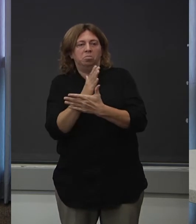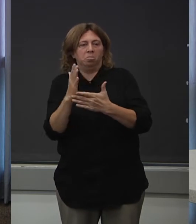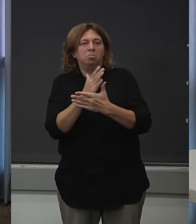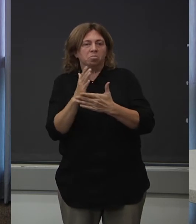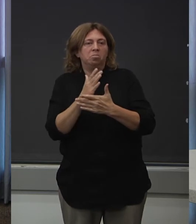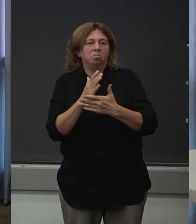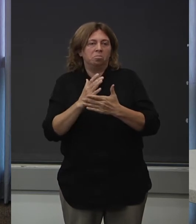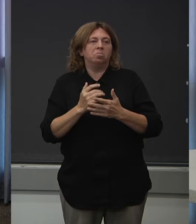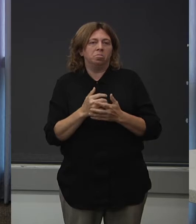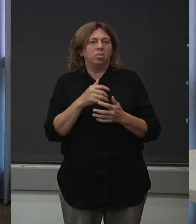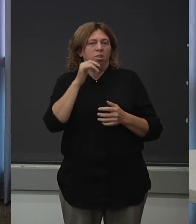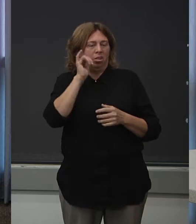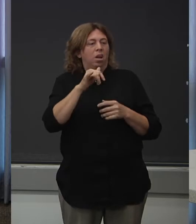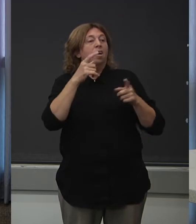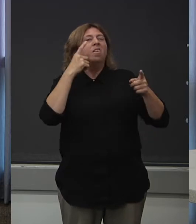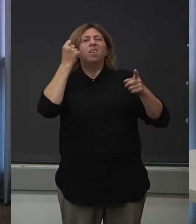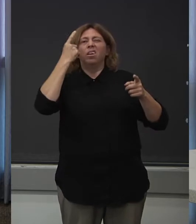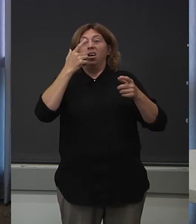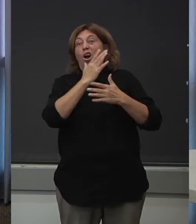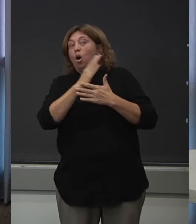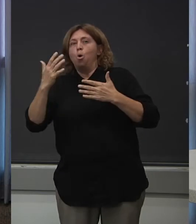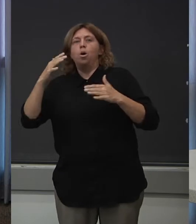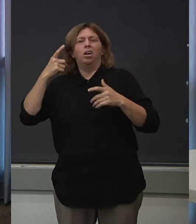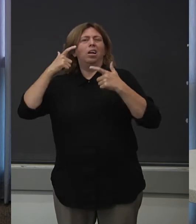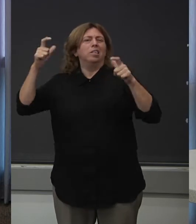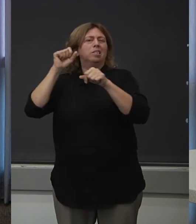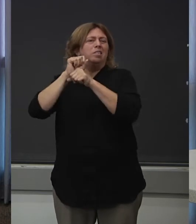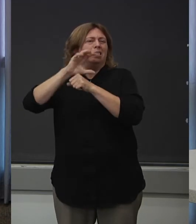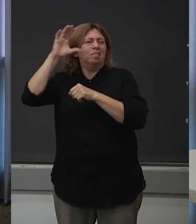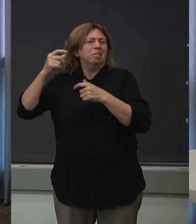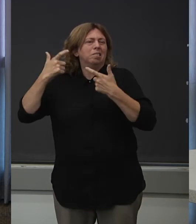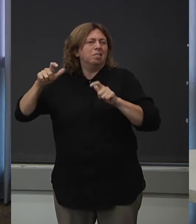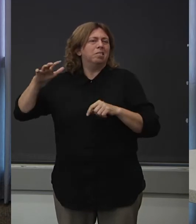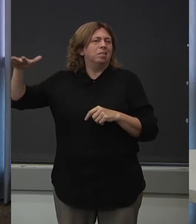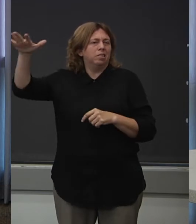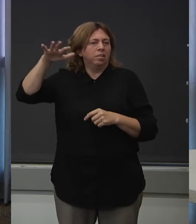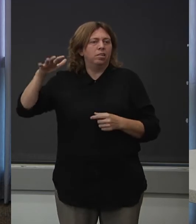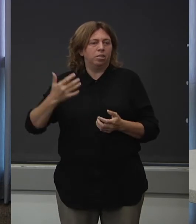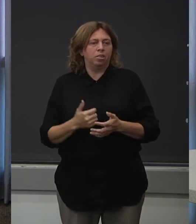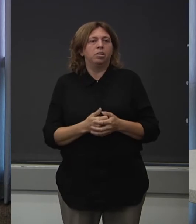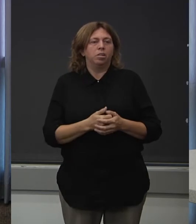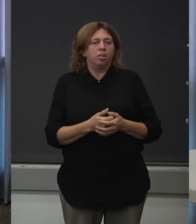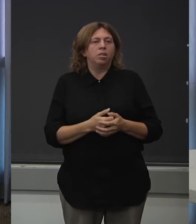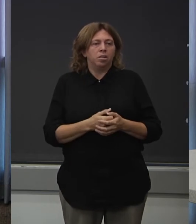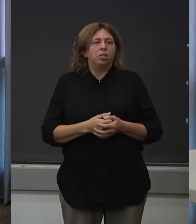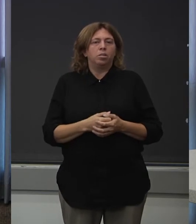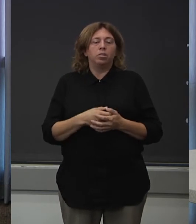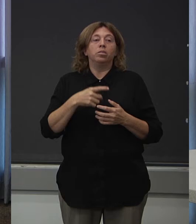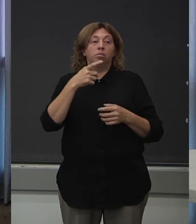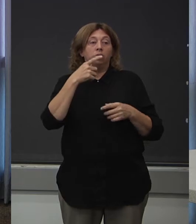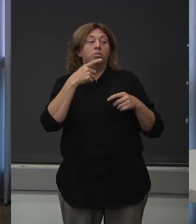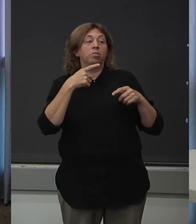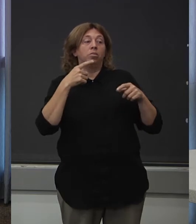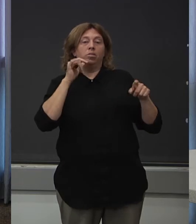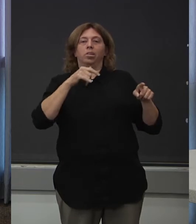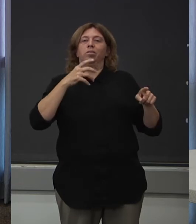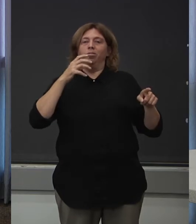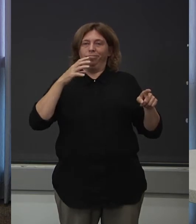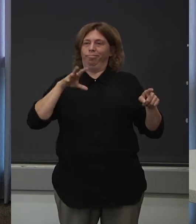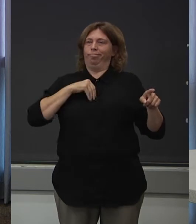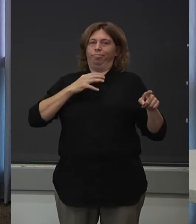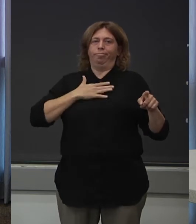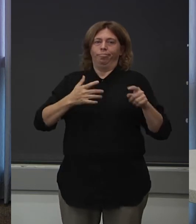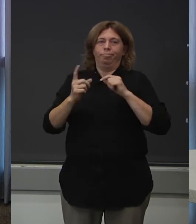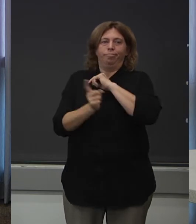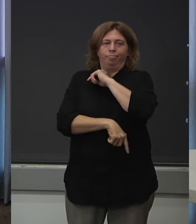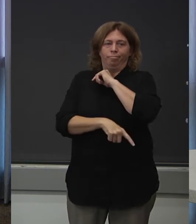we have issued 4 willful violations. Those penalties ranged from $8,900 to $15,000. But